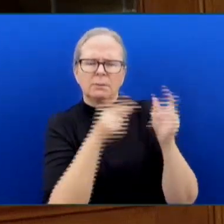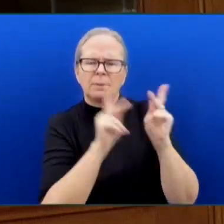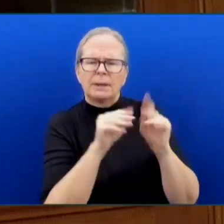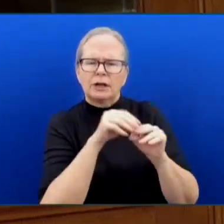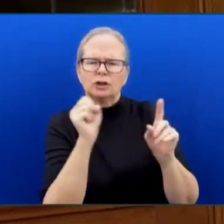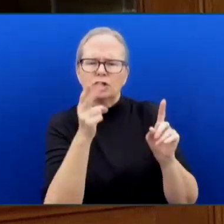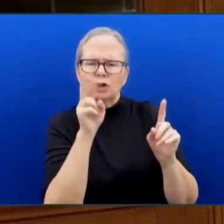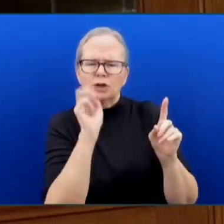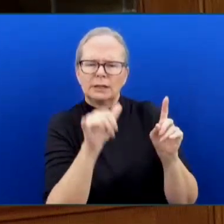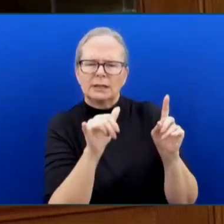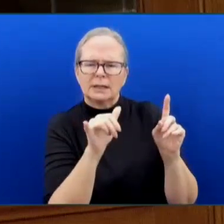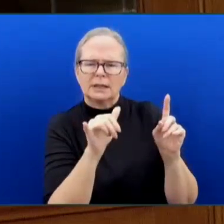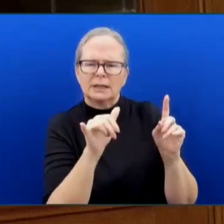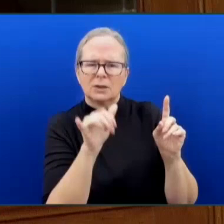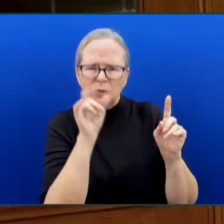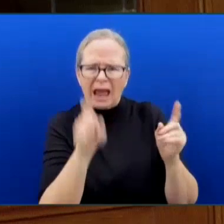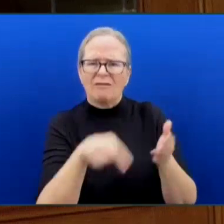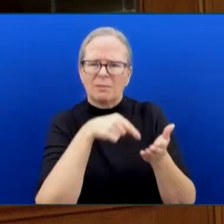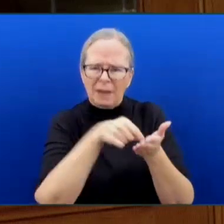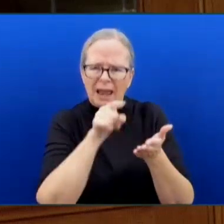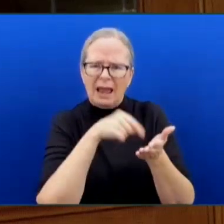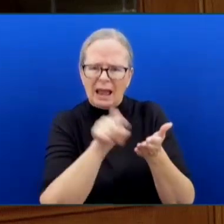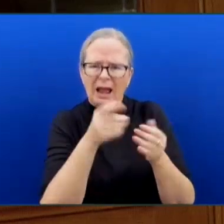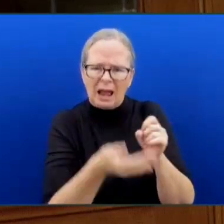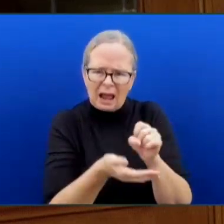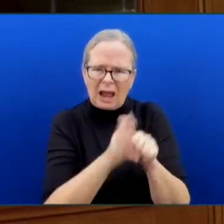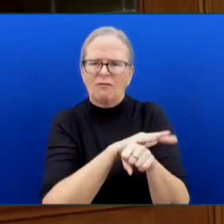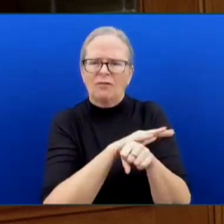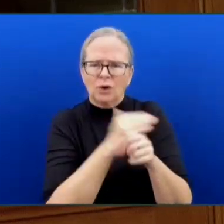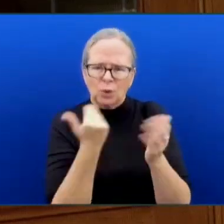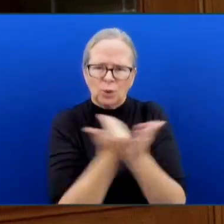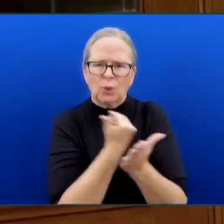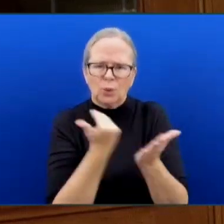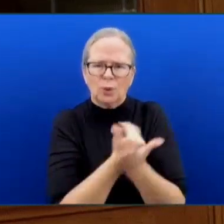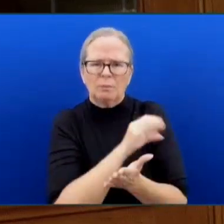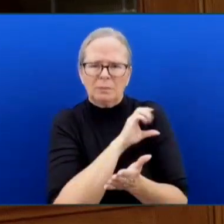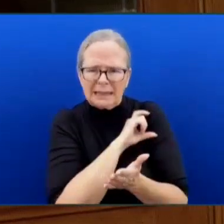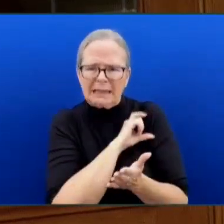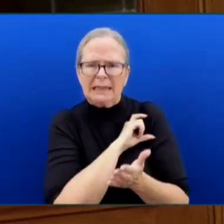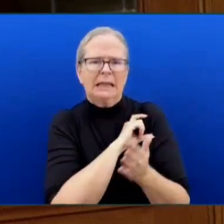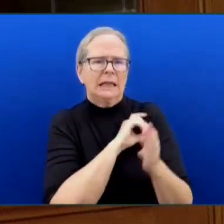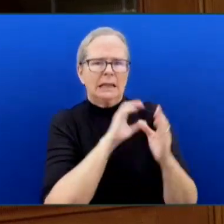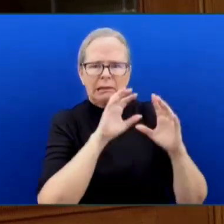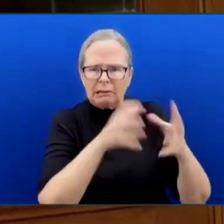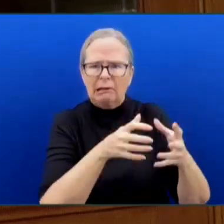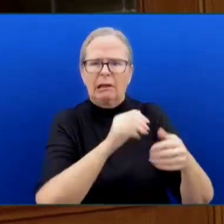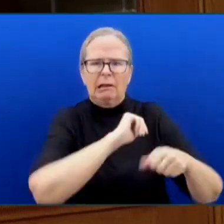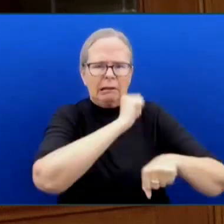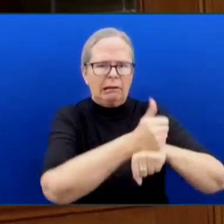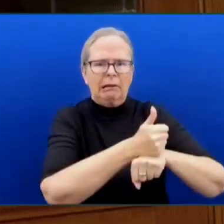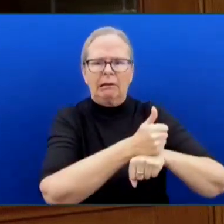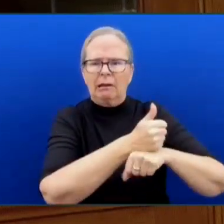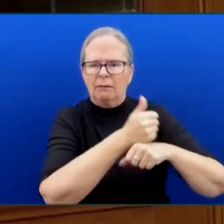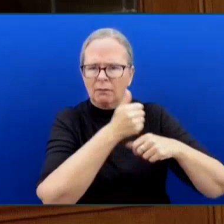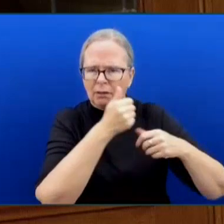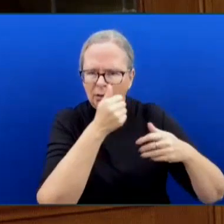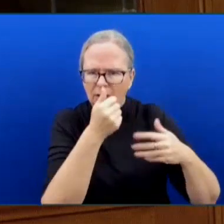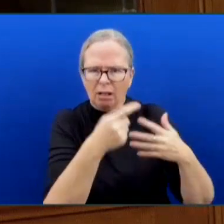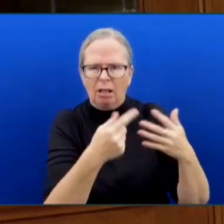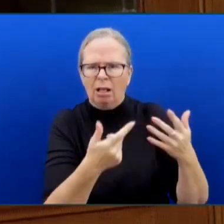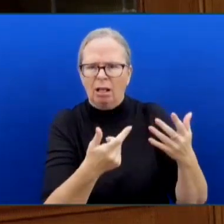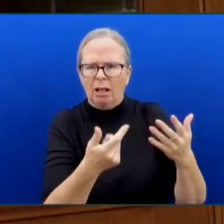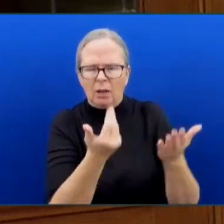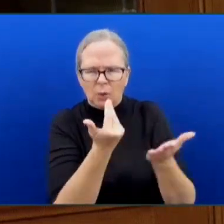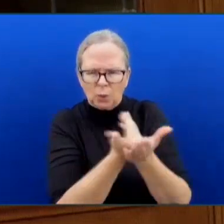City of Surrey to have its own police force. Will this new NDP Premier commit here and